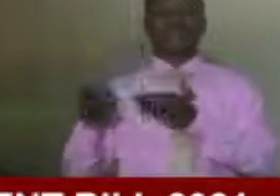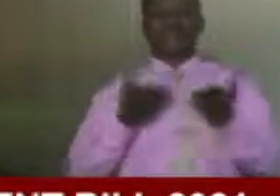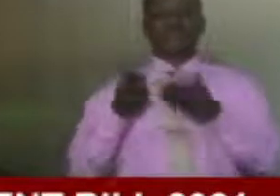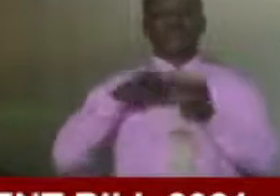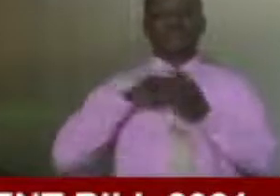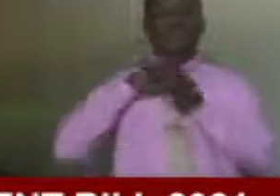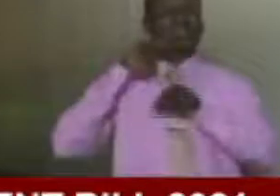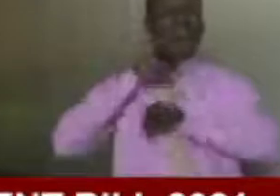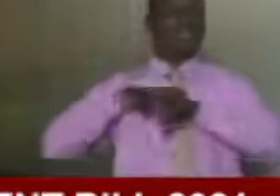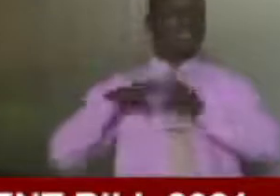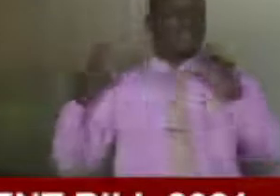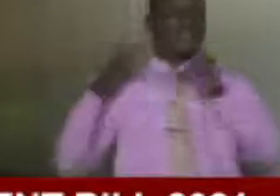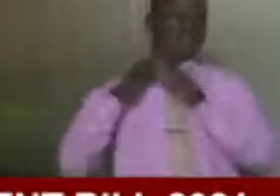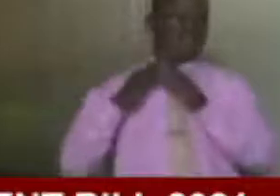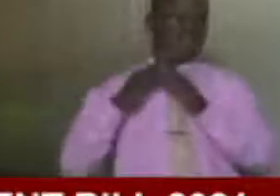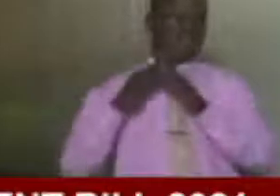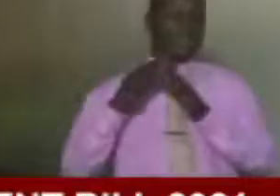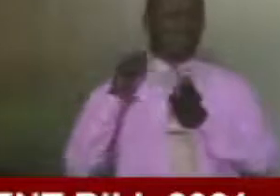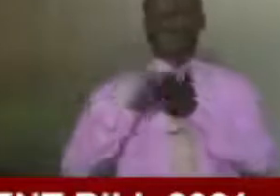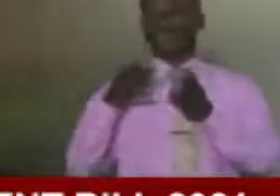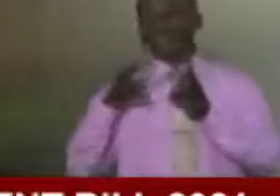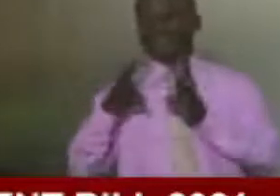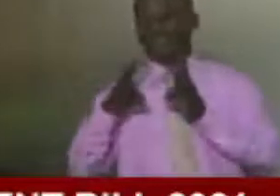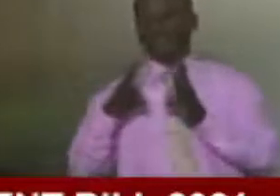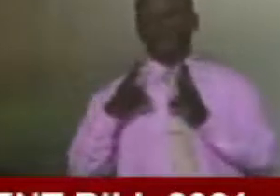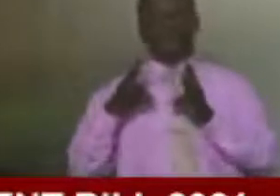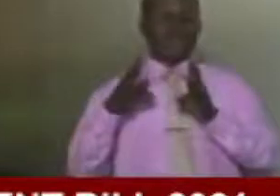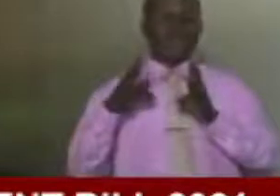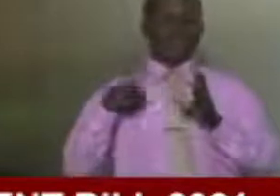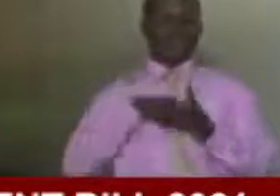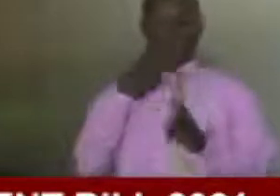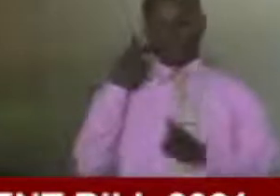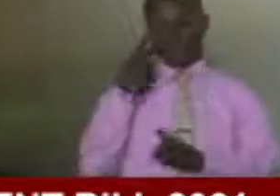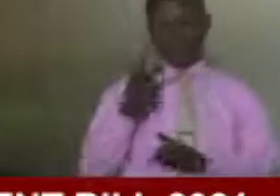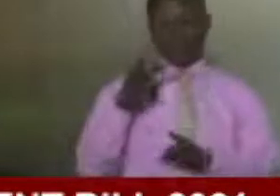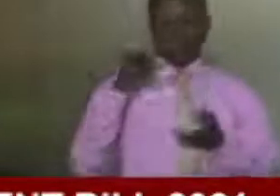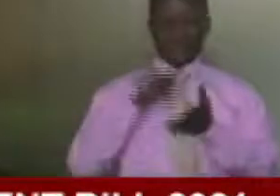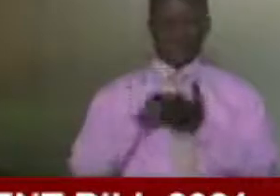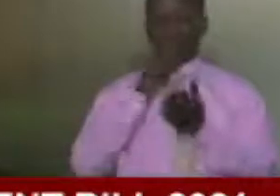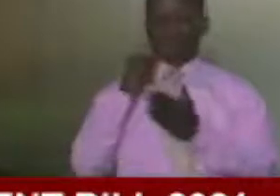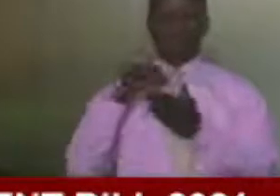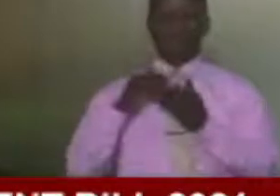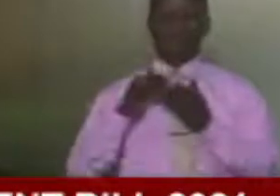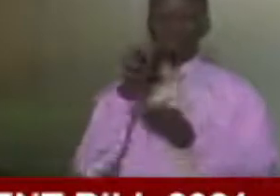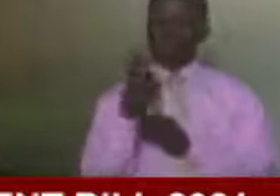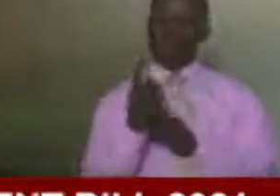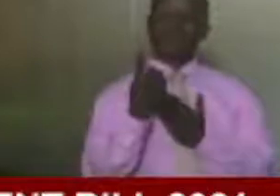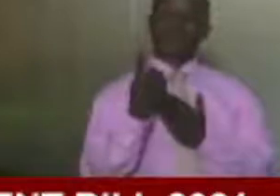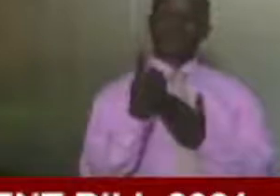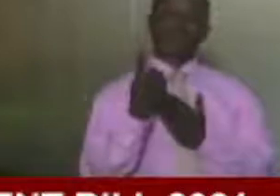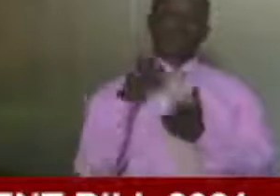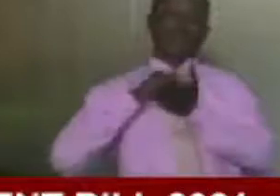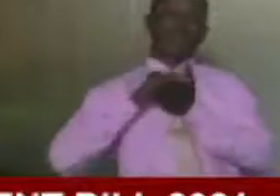from the way he sounded, you can see that he's not building walls around himself. But let me make the point